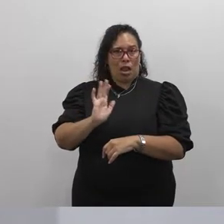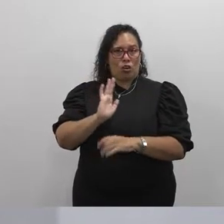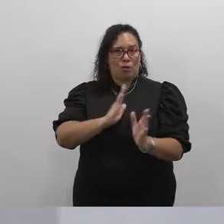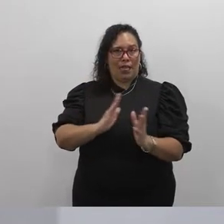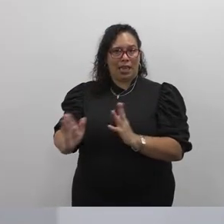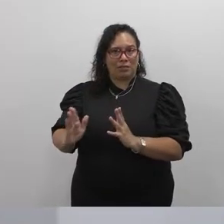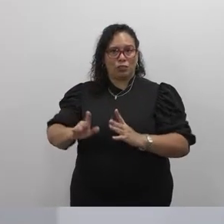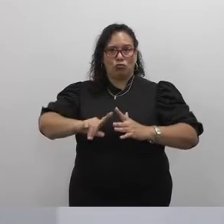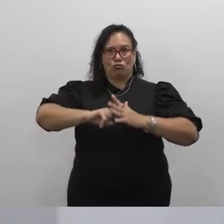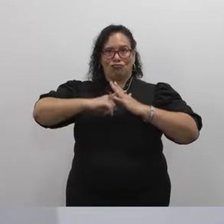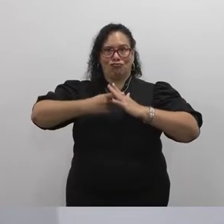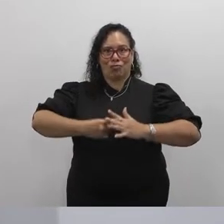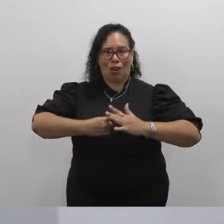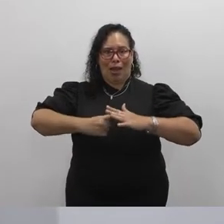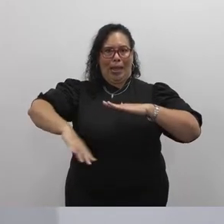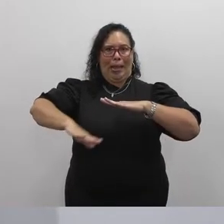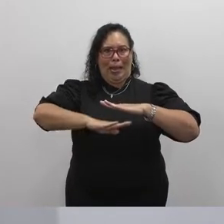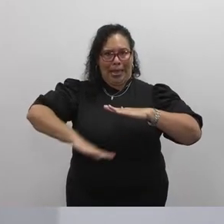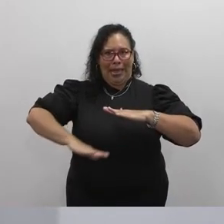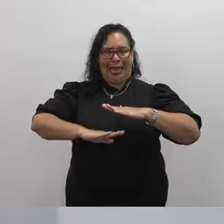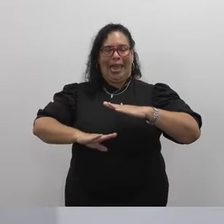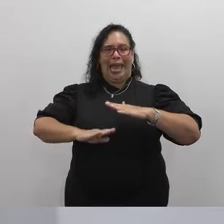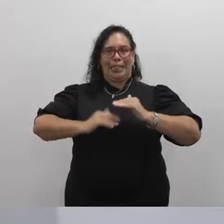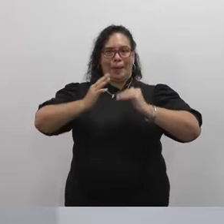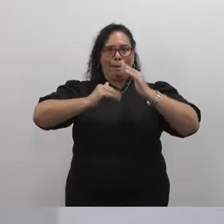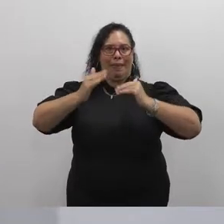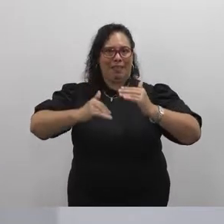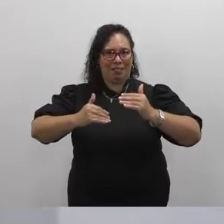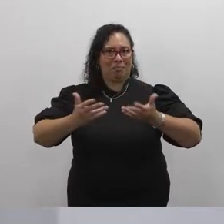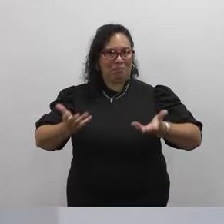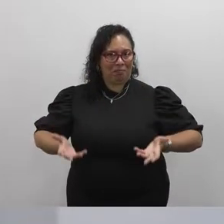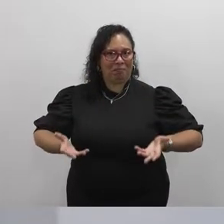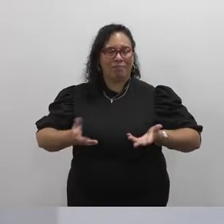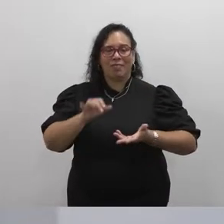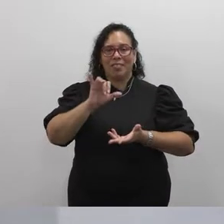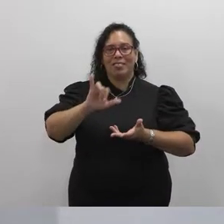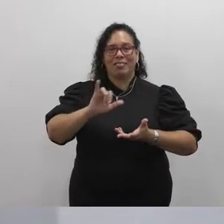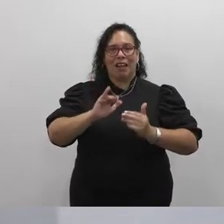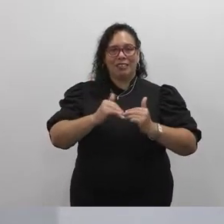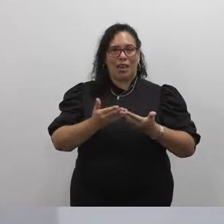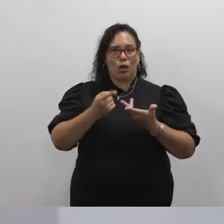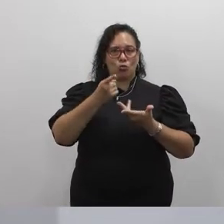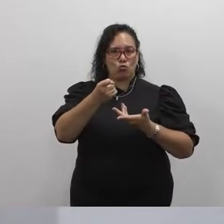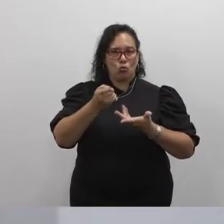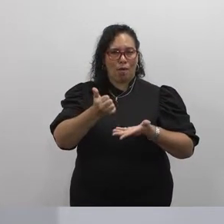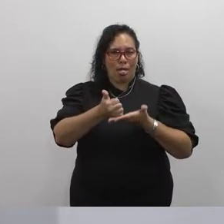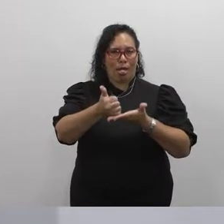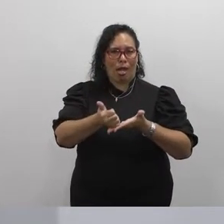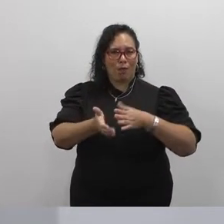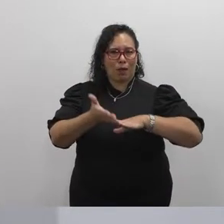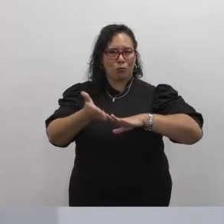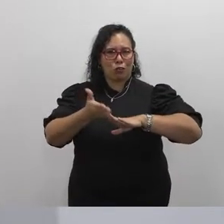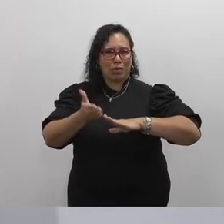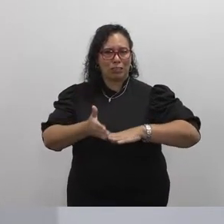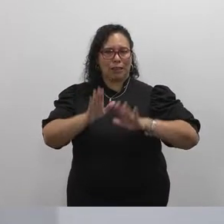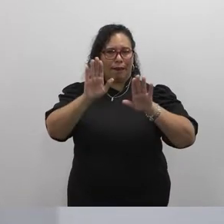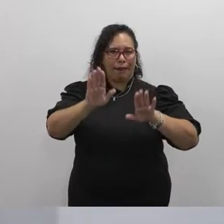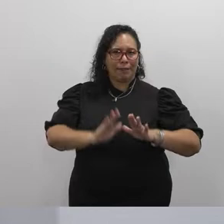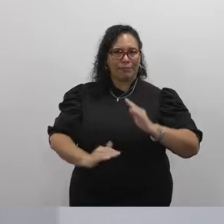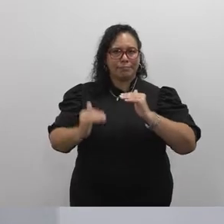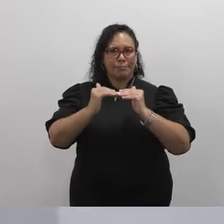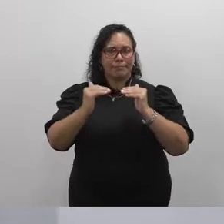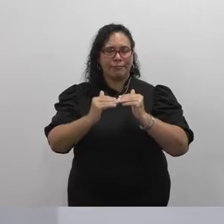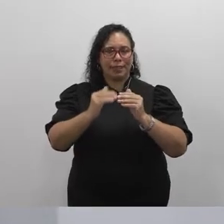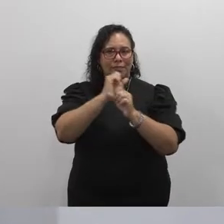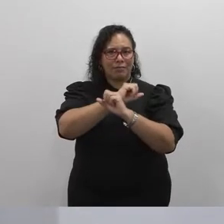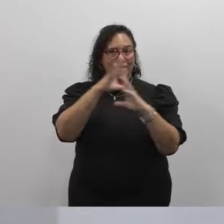at zero and built from there. And I think that was certainly a way that you helped to operationalize an excellence and equity vision